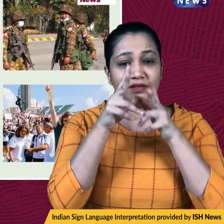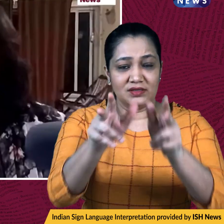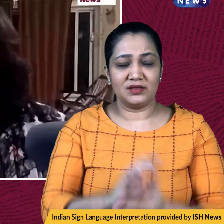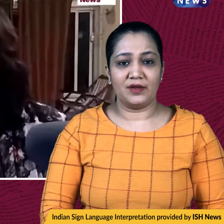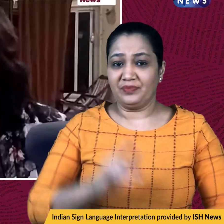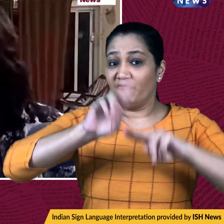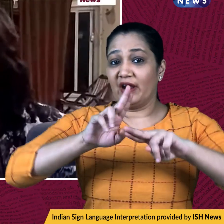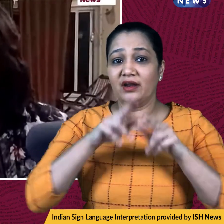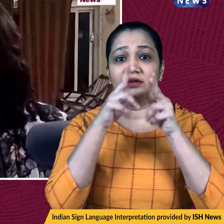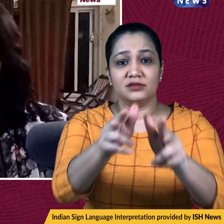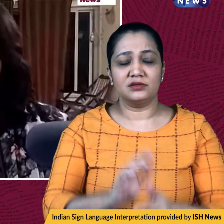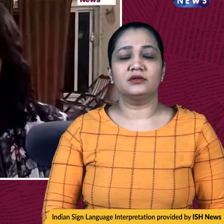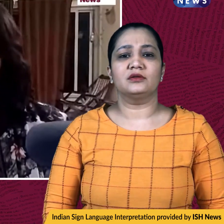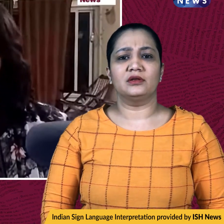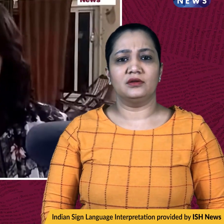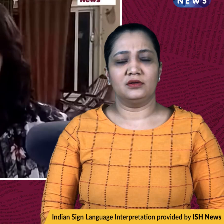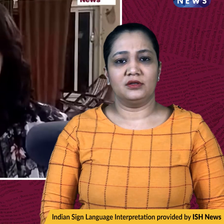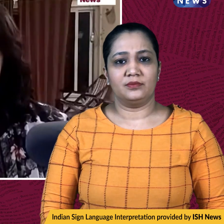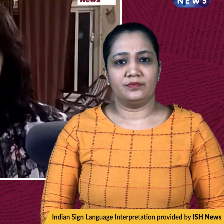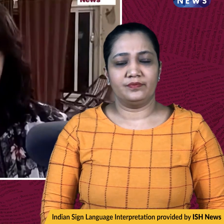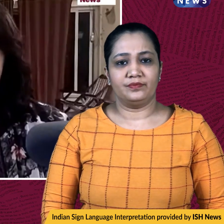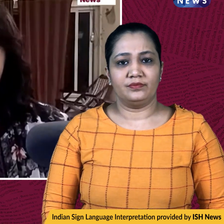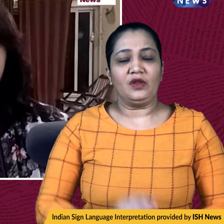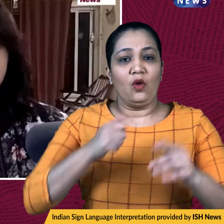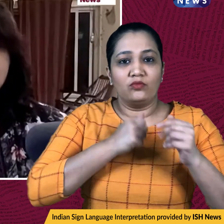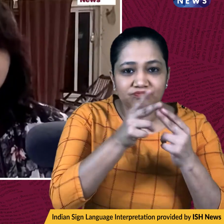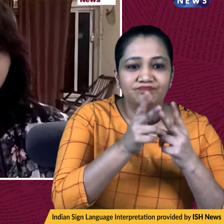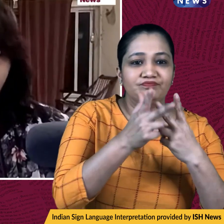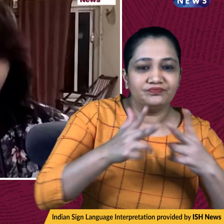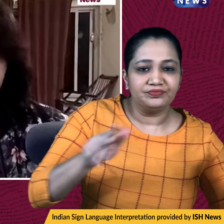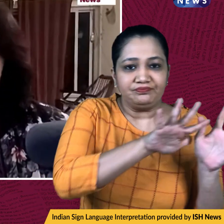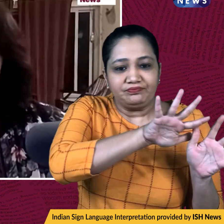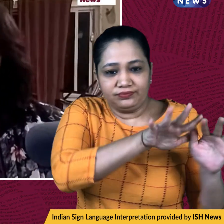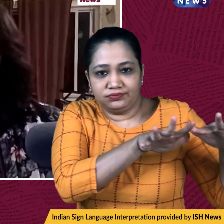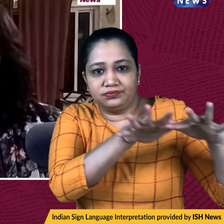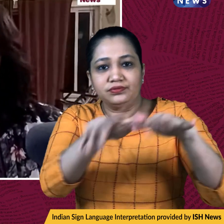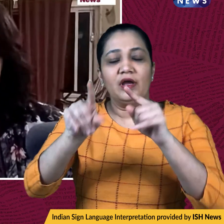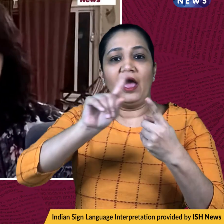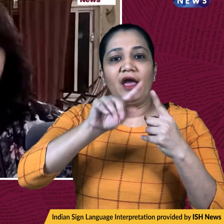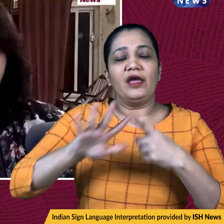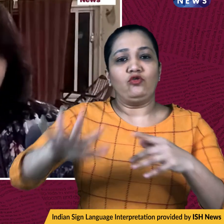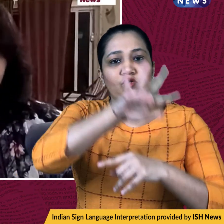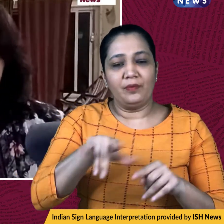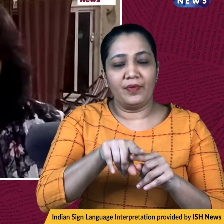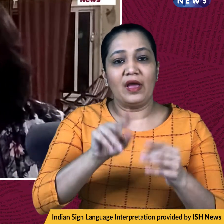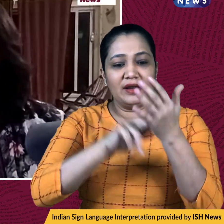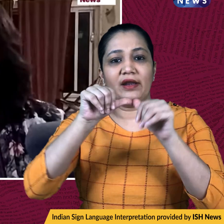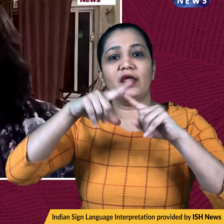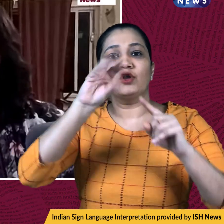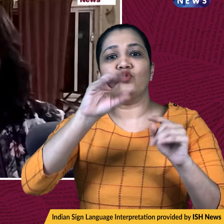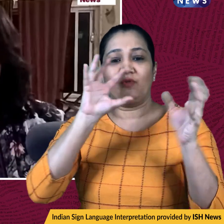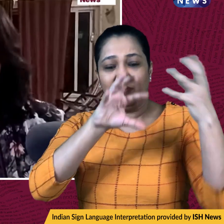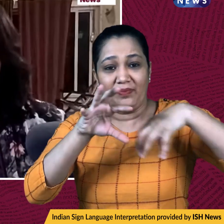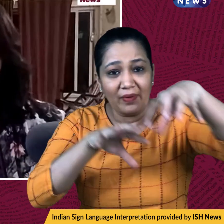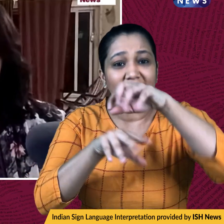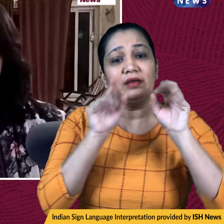has said on Friday that he will be moving US troops to Eastern Europe and European and NATO countries